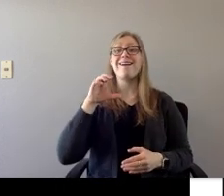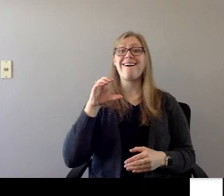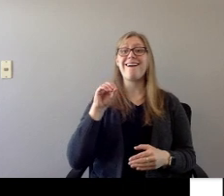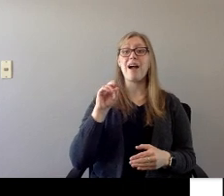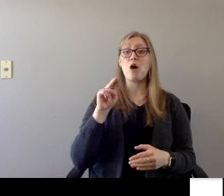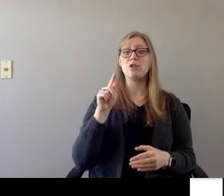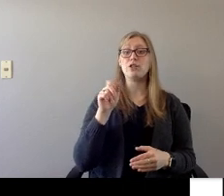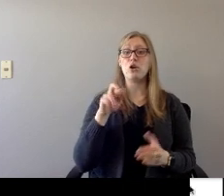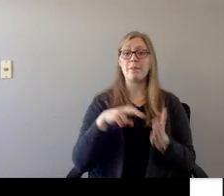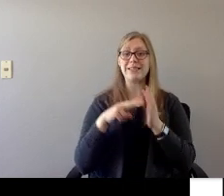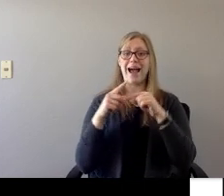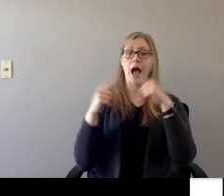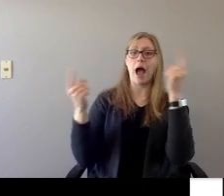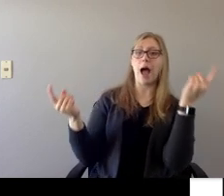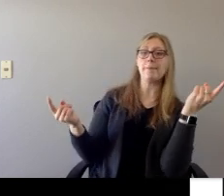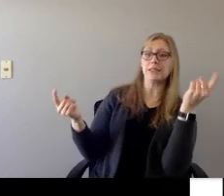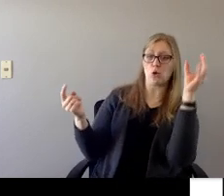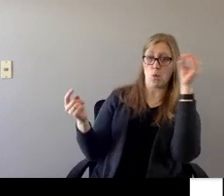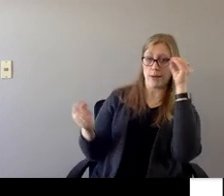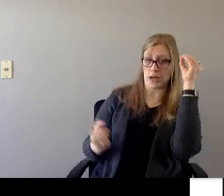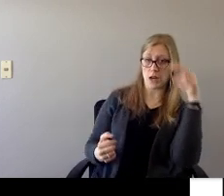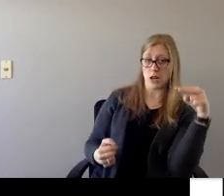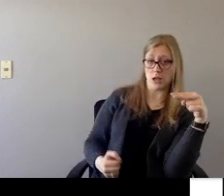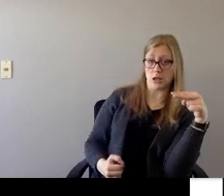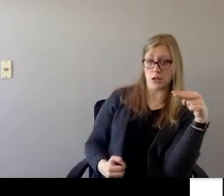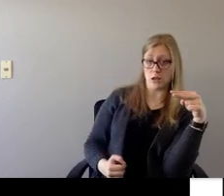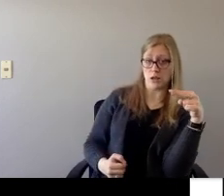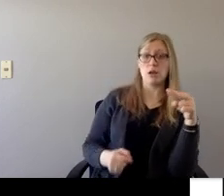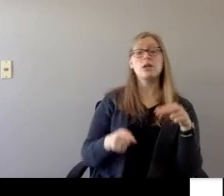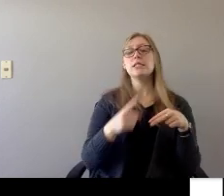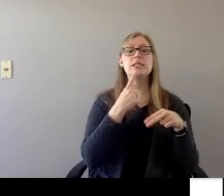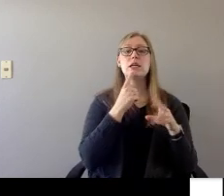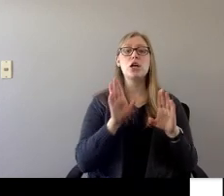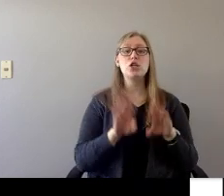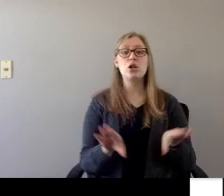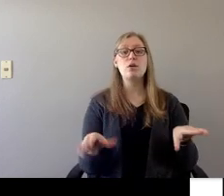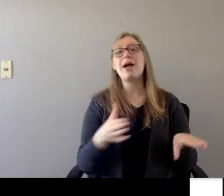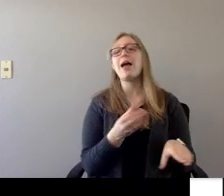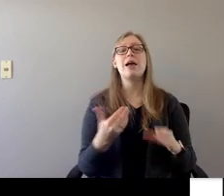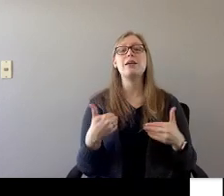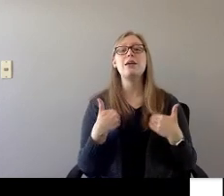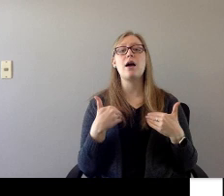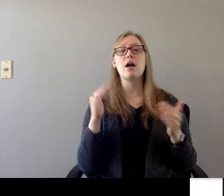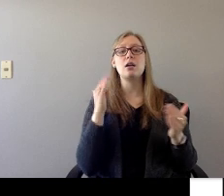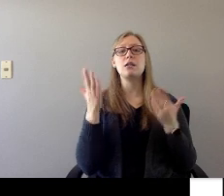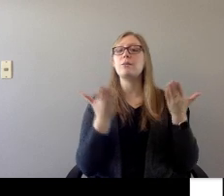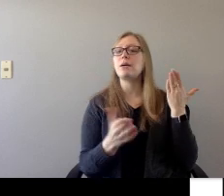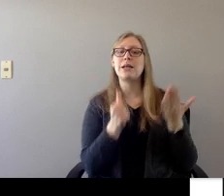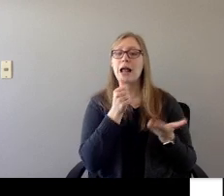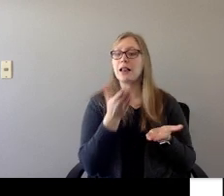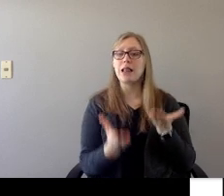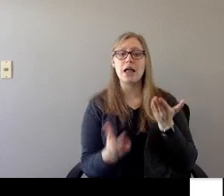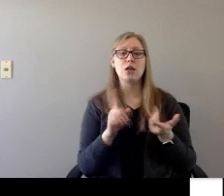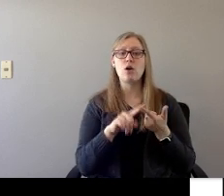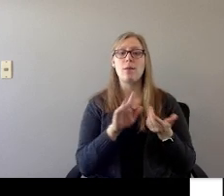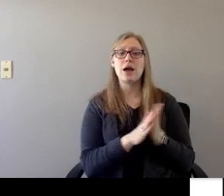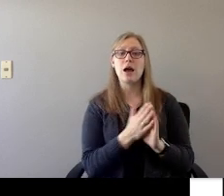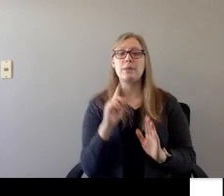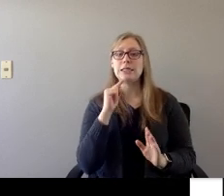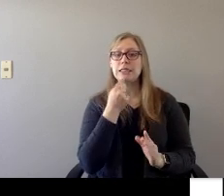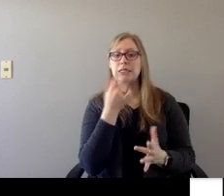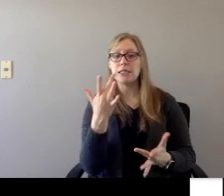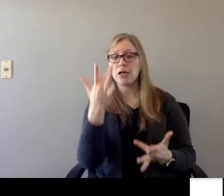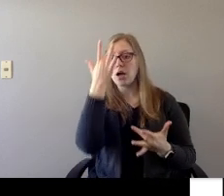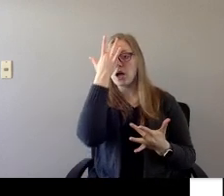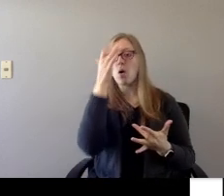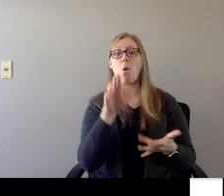is the counterclaim. Children and young adults may not be as likely to get severely ill or die from